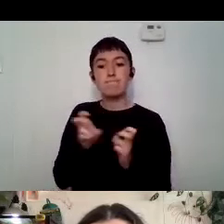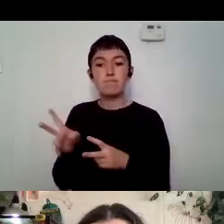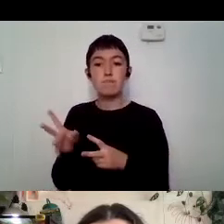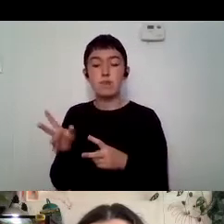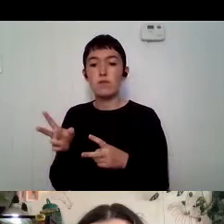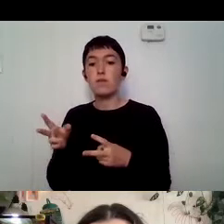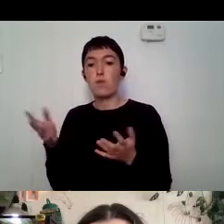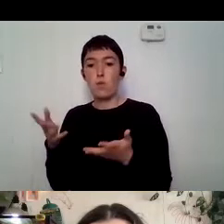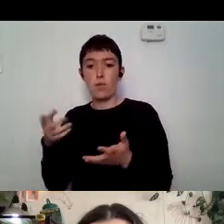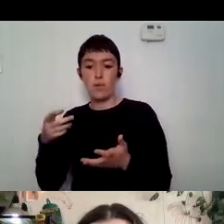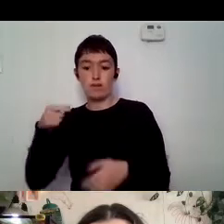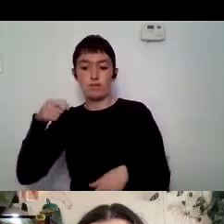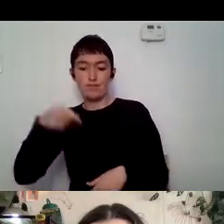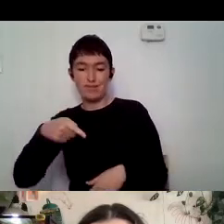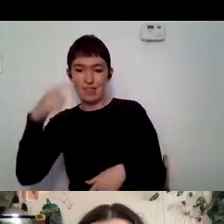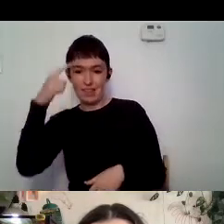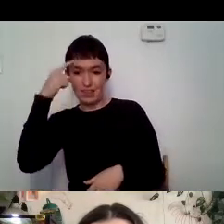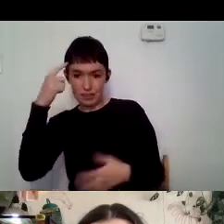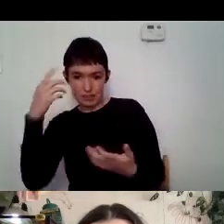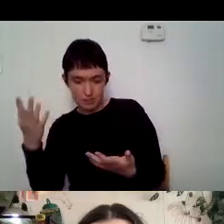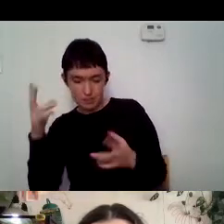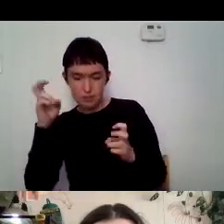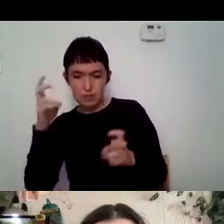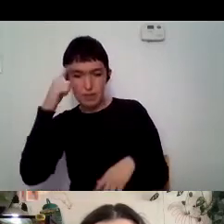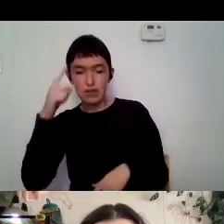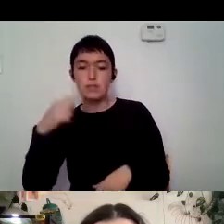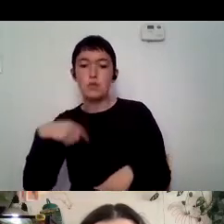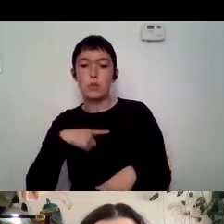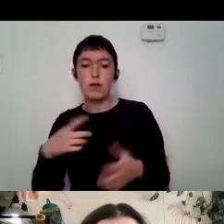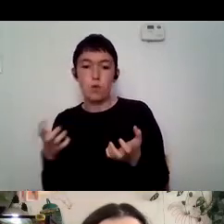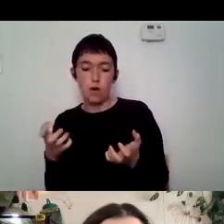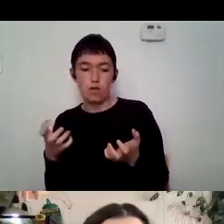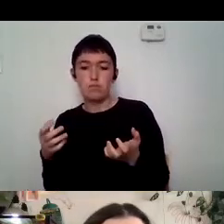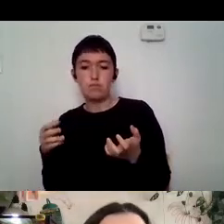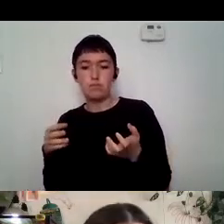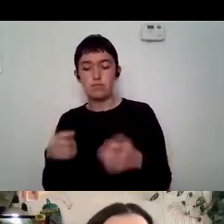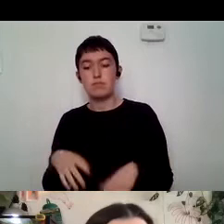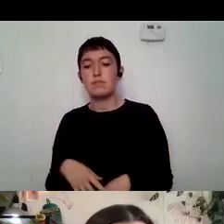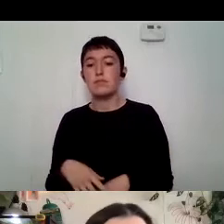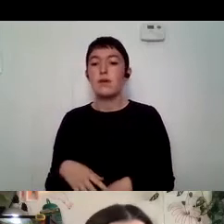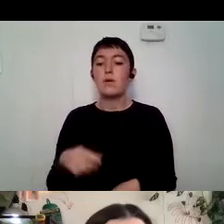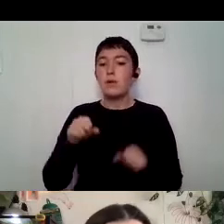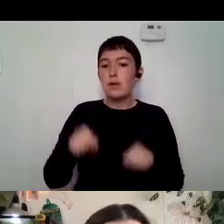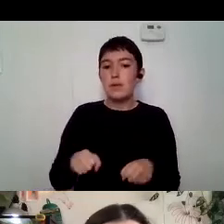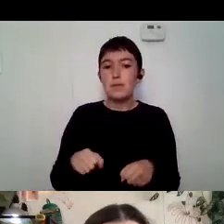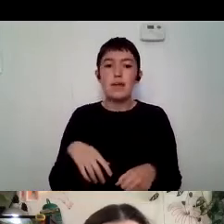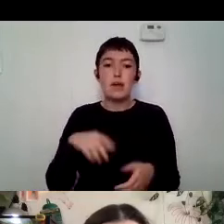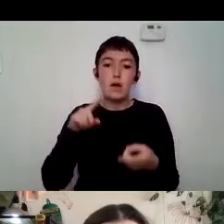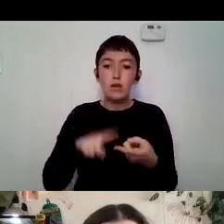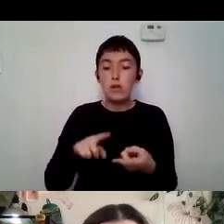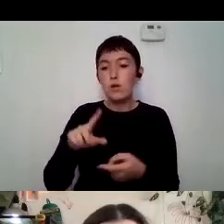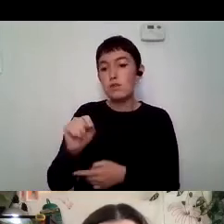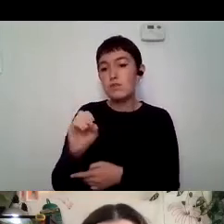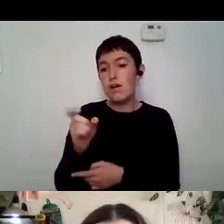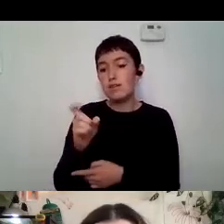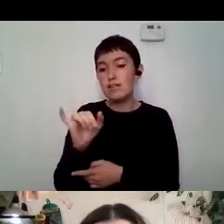criteria. So these type of desired properties could be things like target activity, low toxicity, good solubility, and so